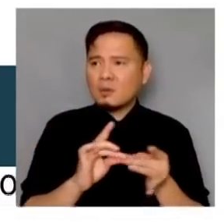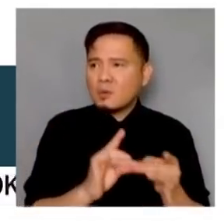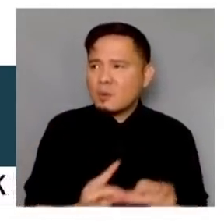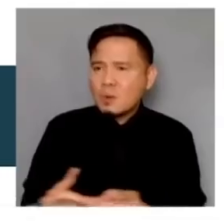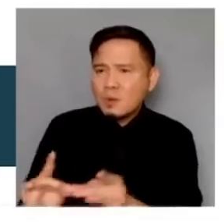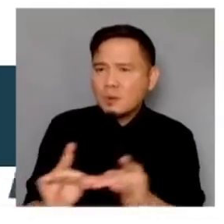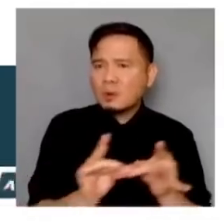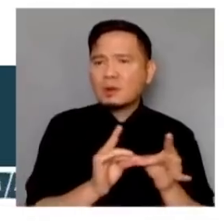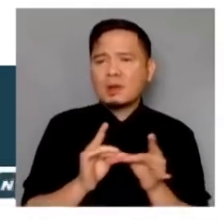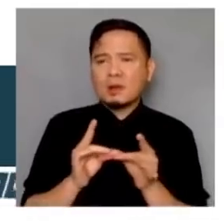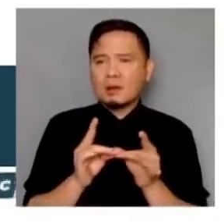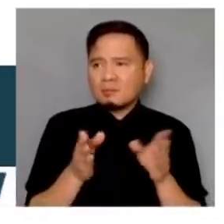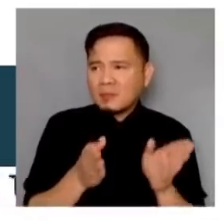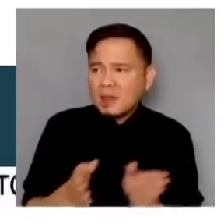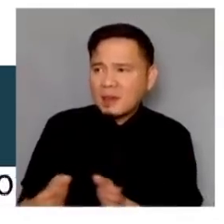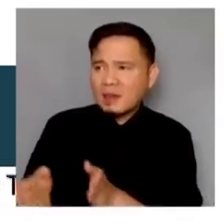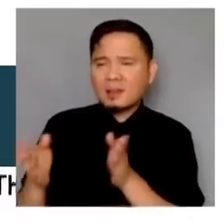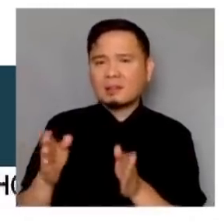logistics,